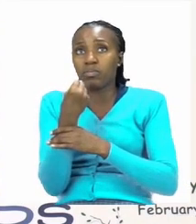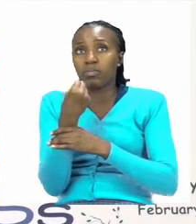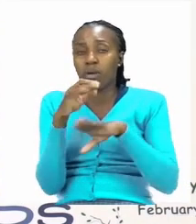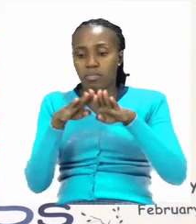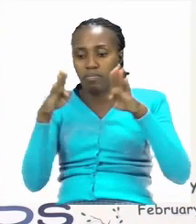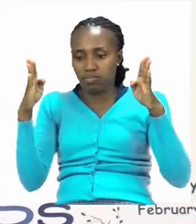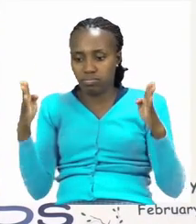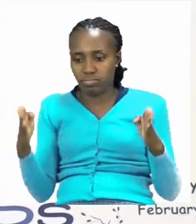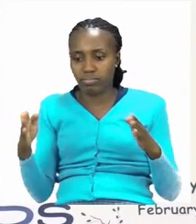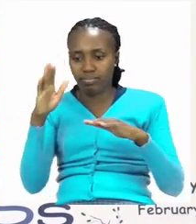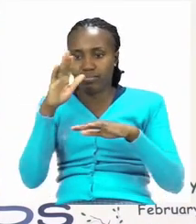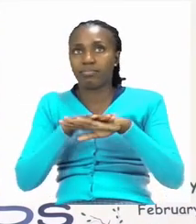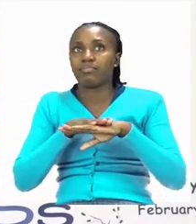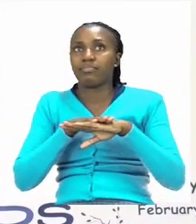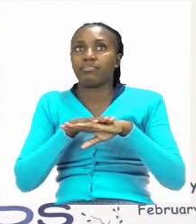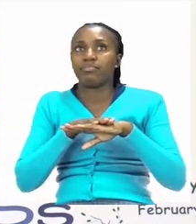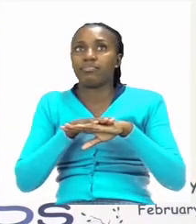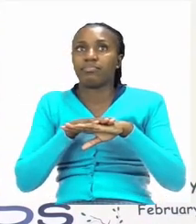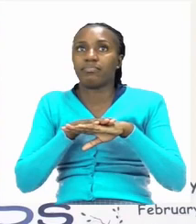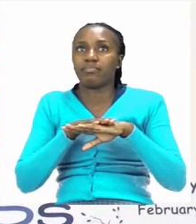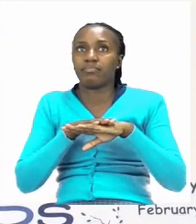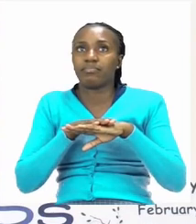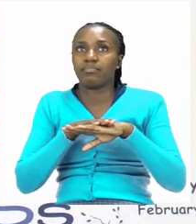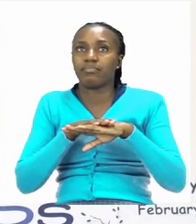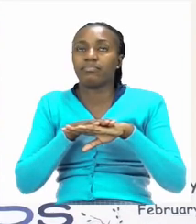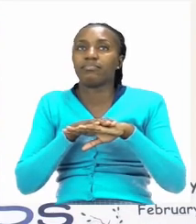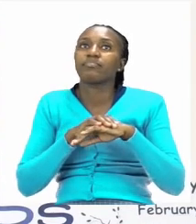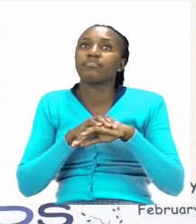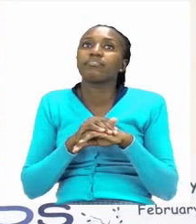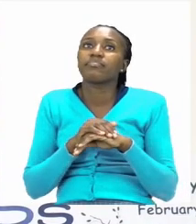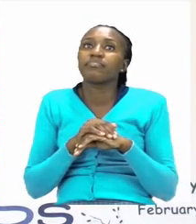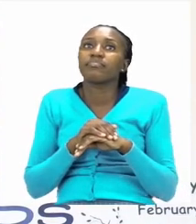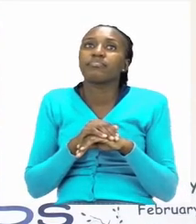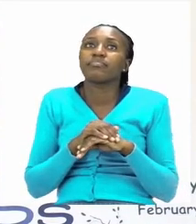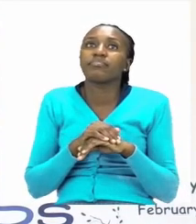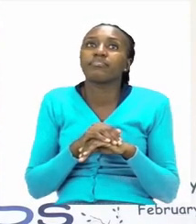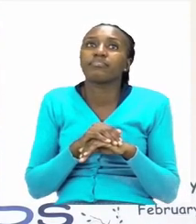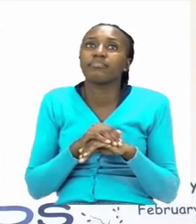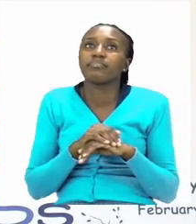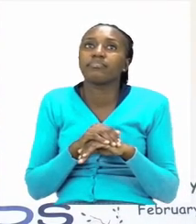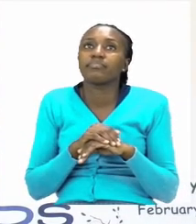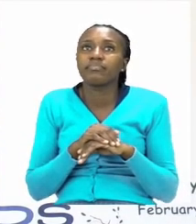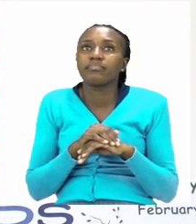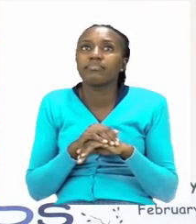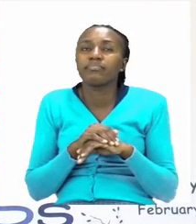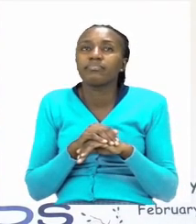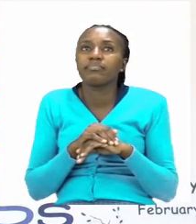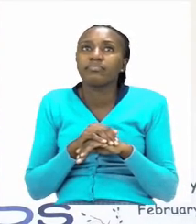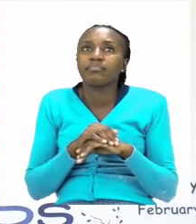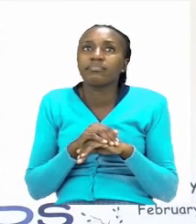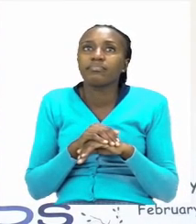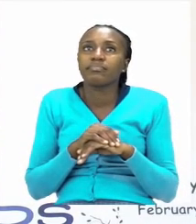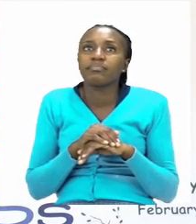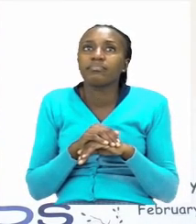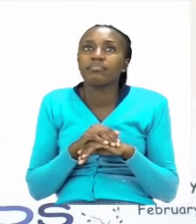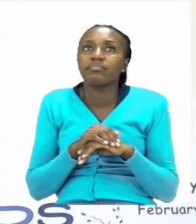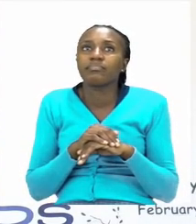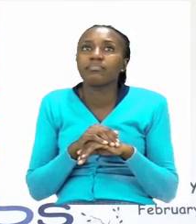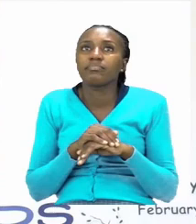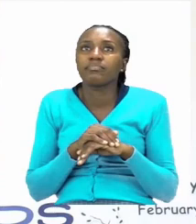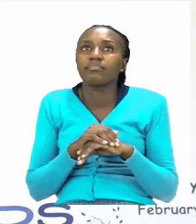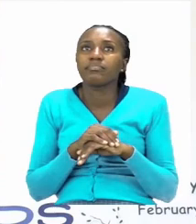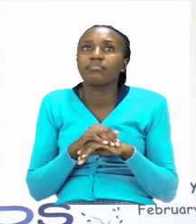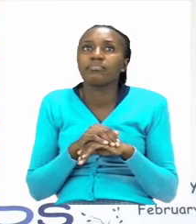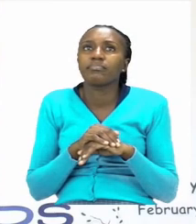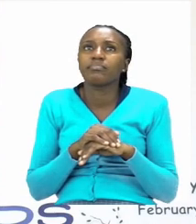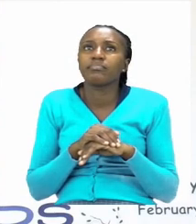The ball is dash the table. Now, do we say